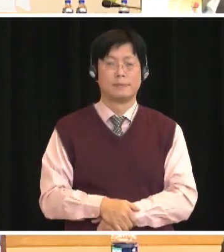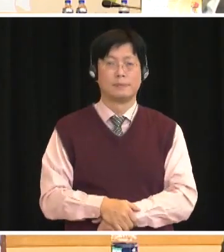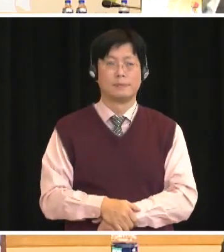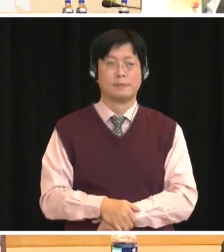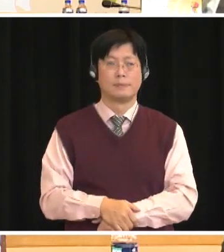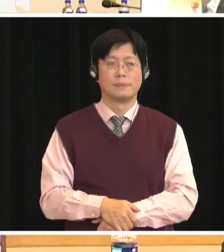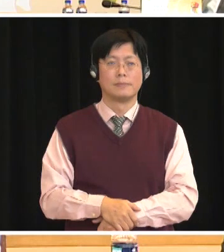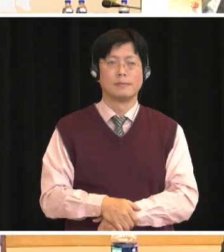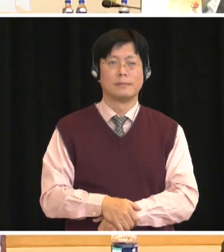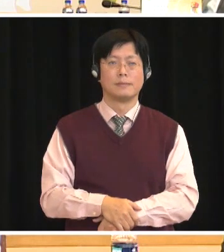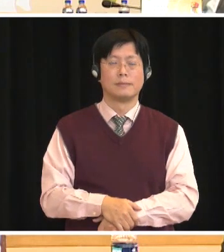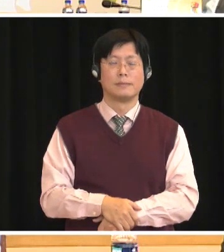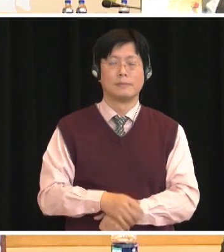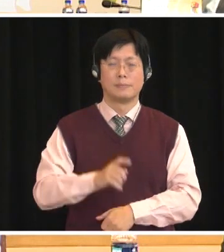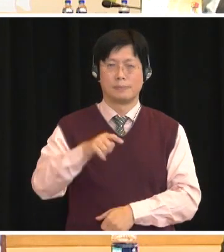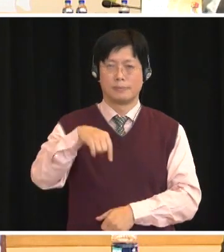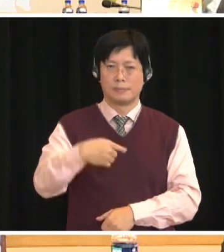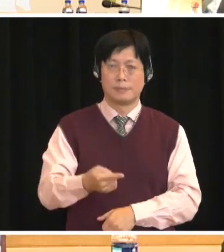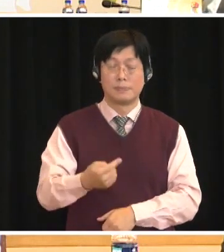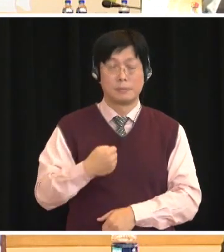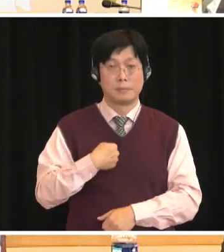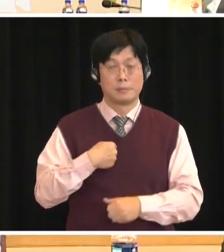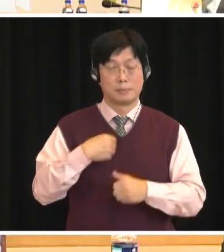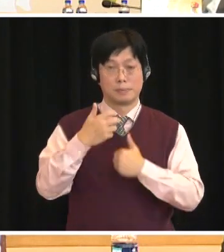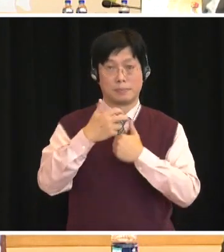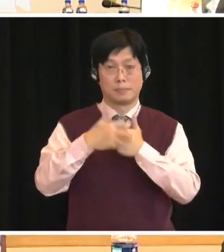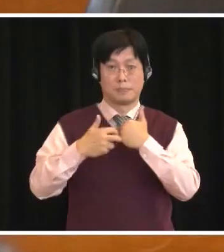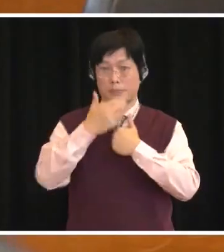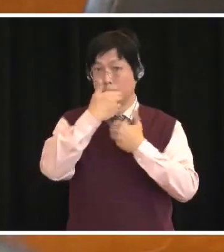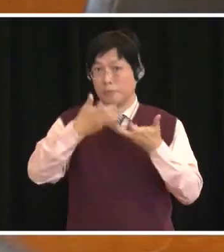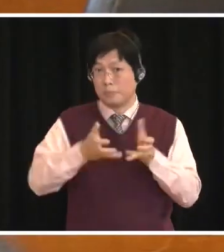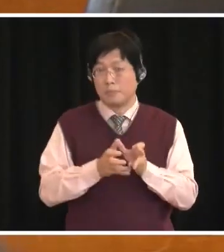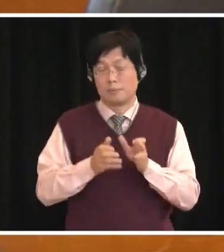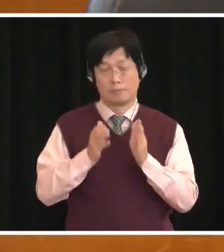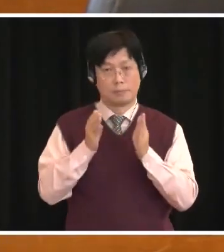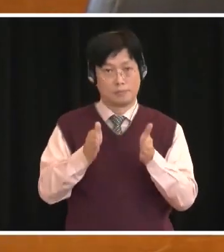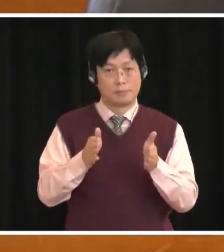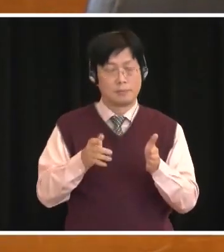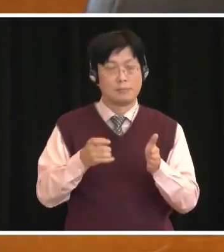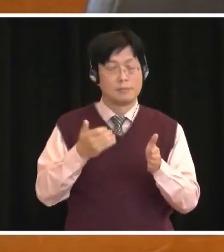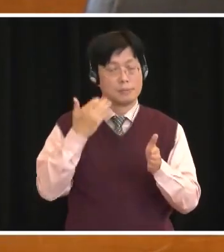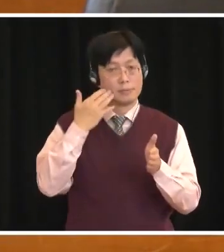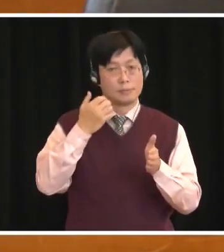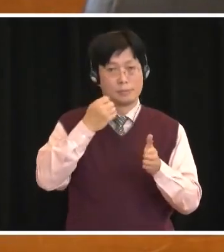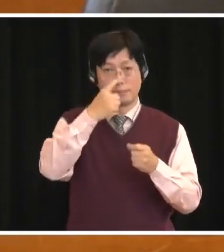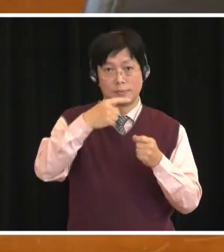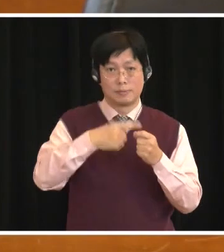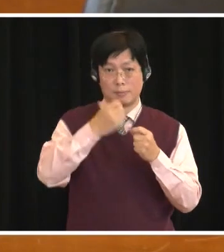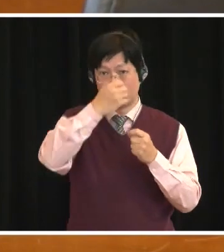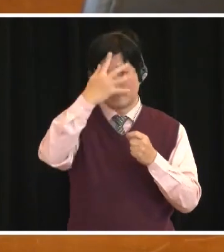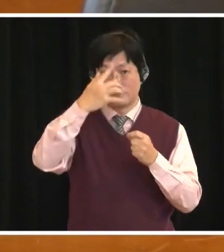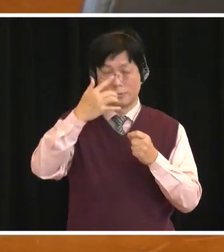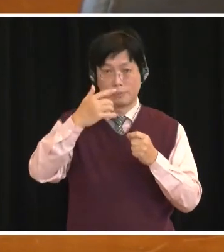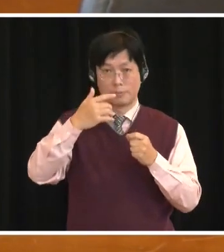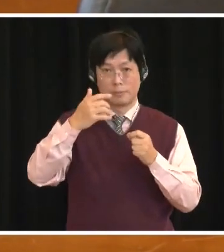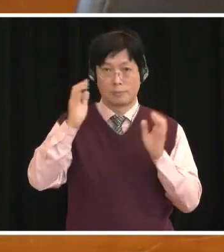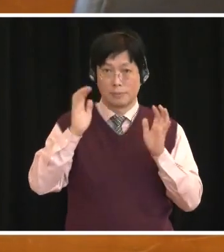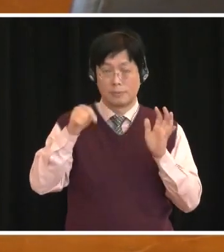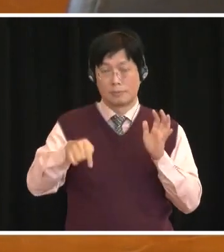Okay, the Department of Protective Services from the Ministry of Health and Welfare. Yes,